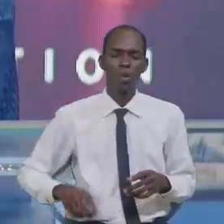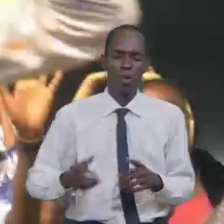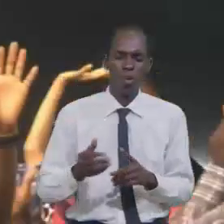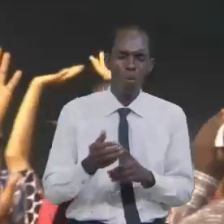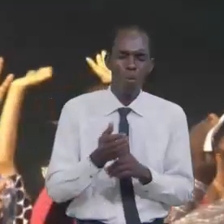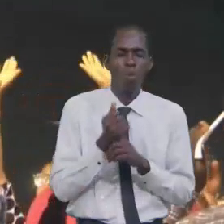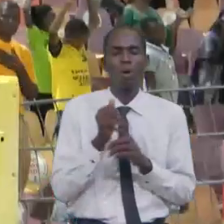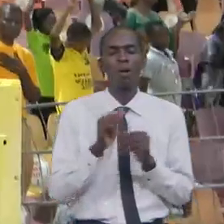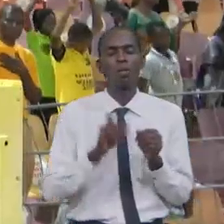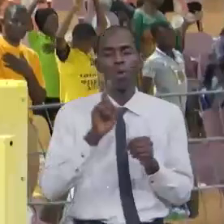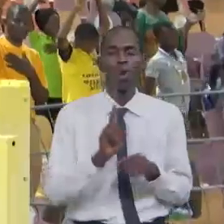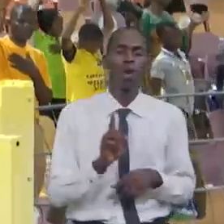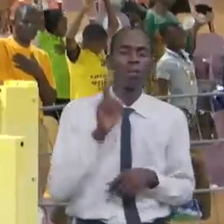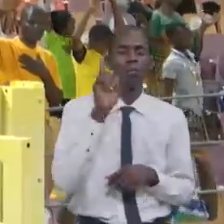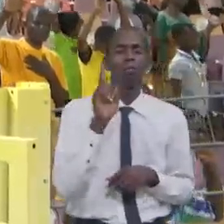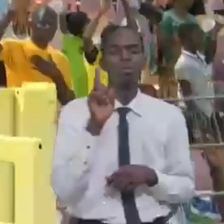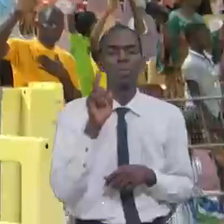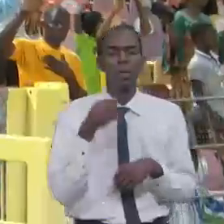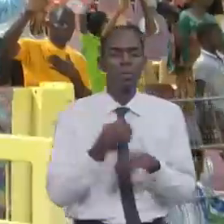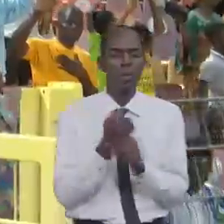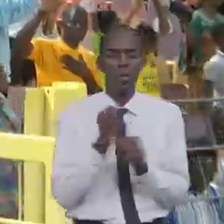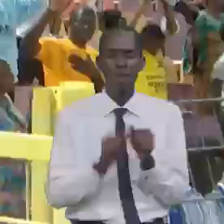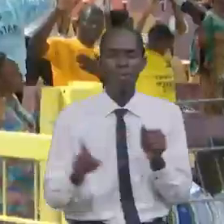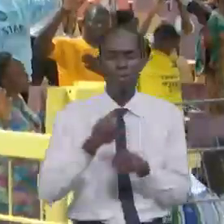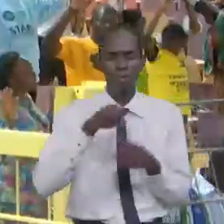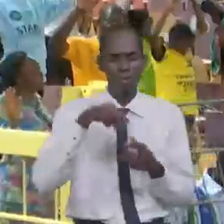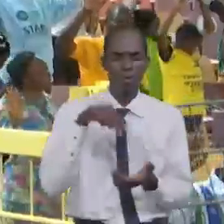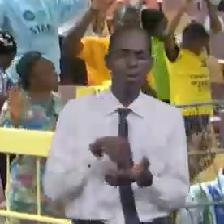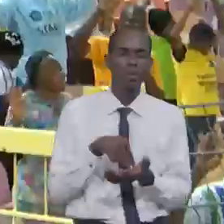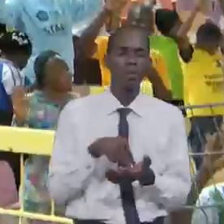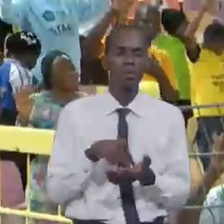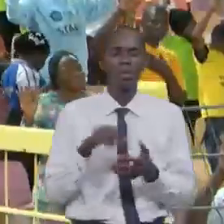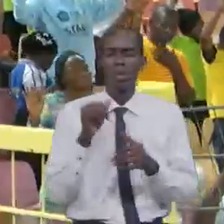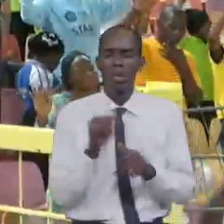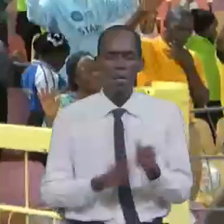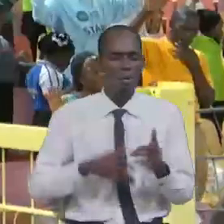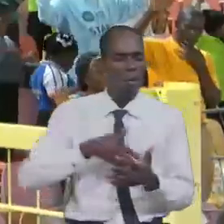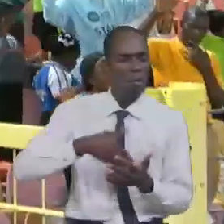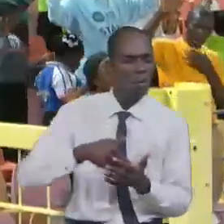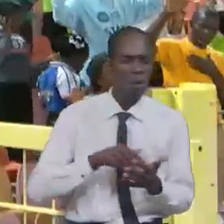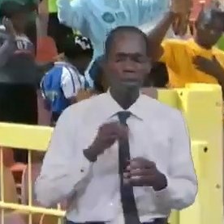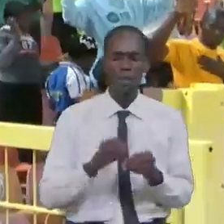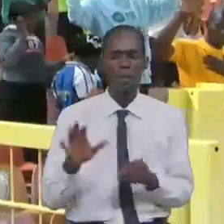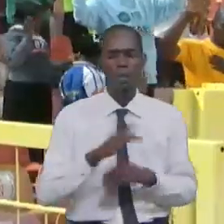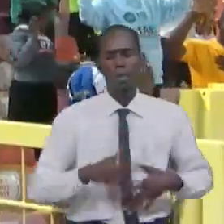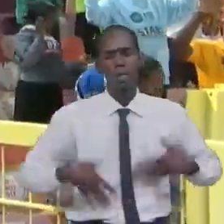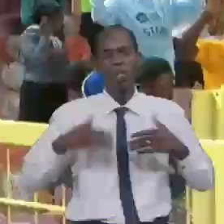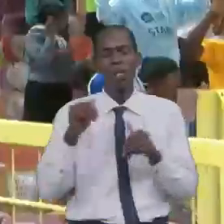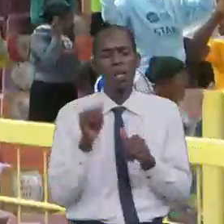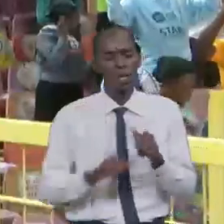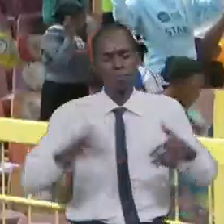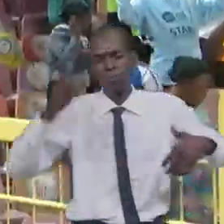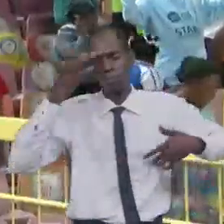up. Make everyone to stand. Every weakness in their lives, every infirmity in their